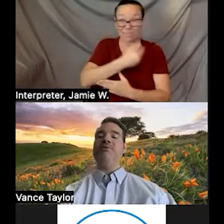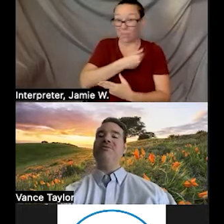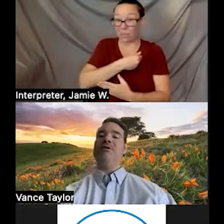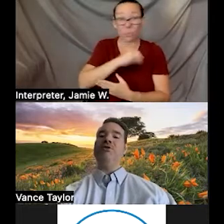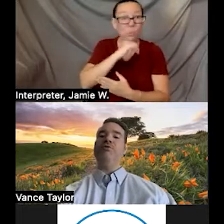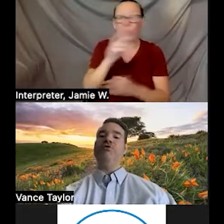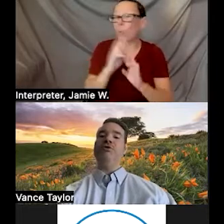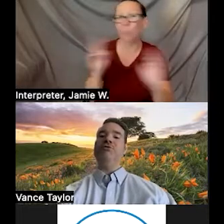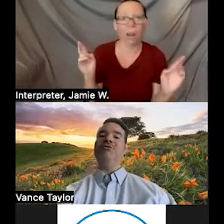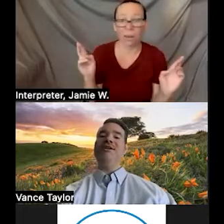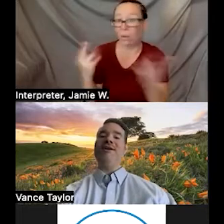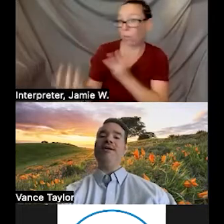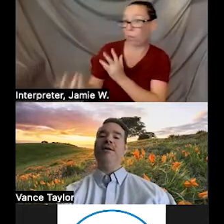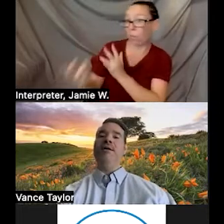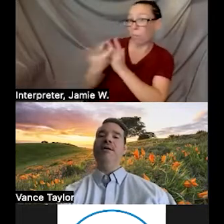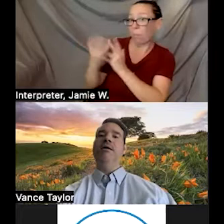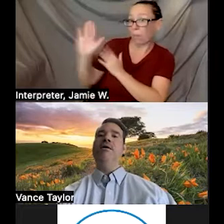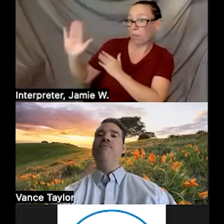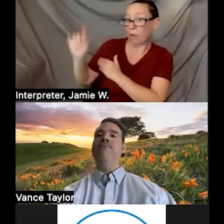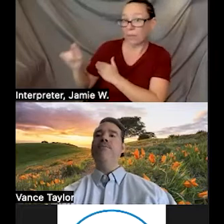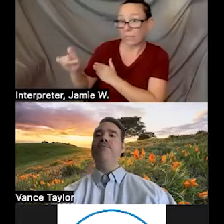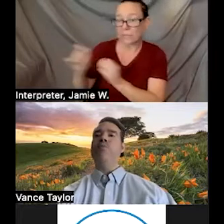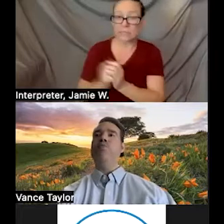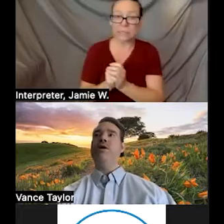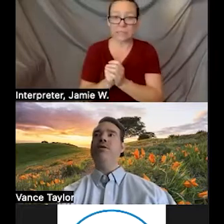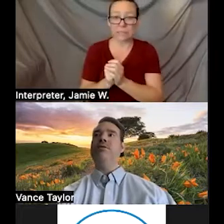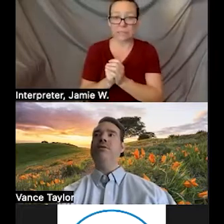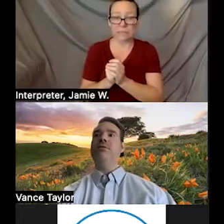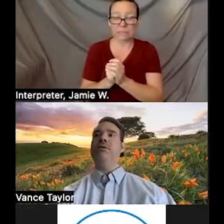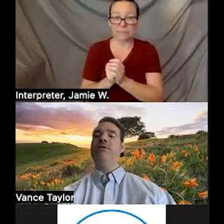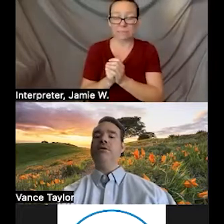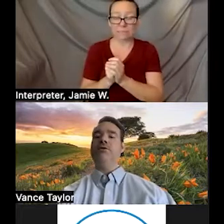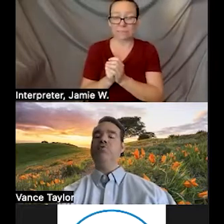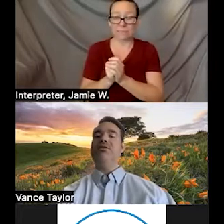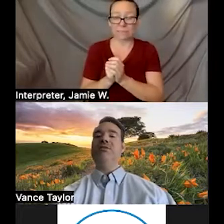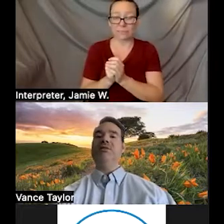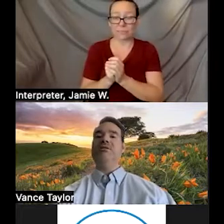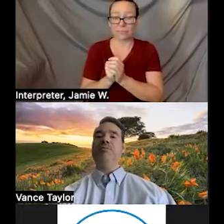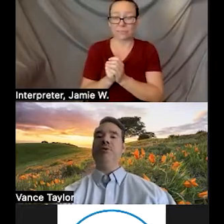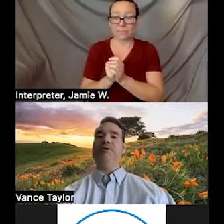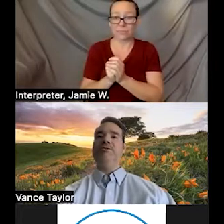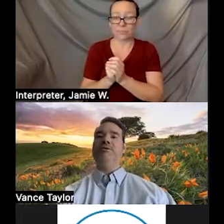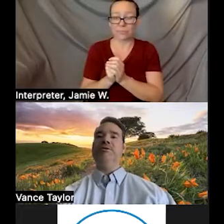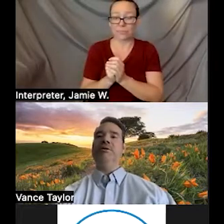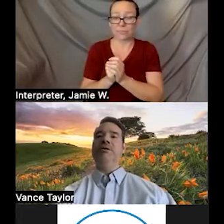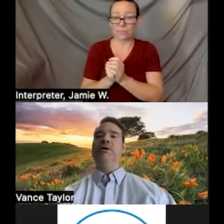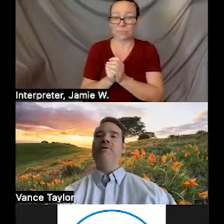that need because I don't know that we truly understand what the risk landscape